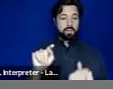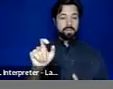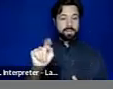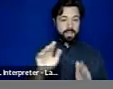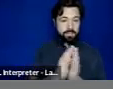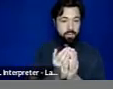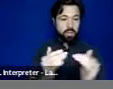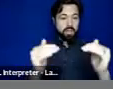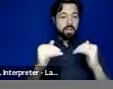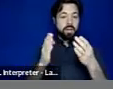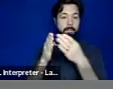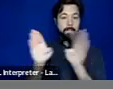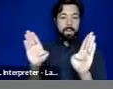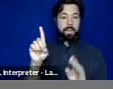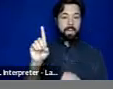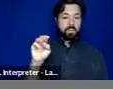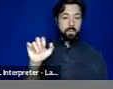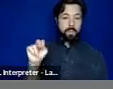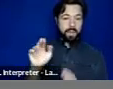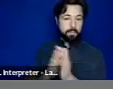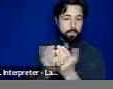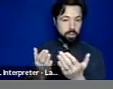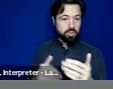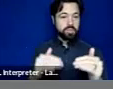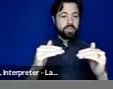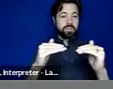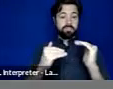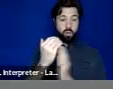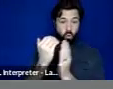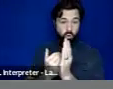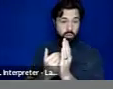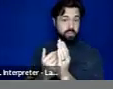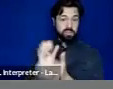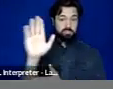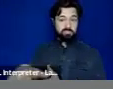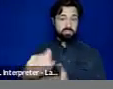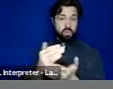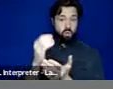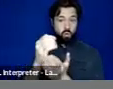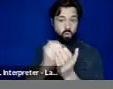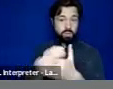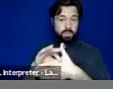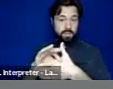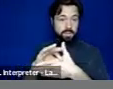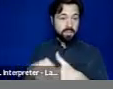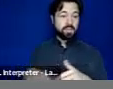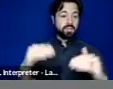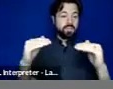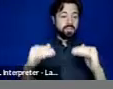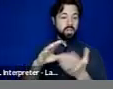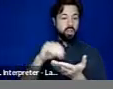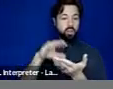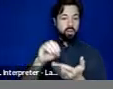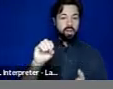some public domain books, a whole course material, learning